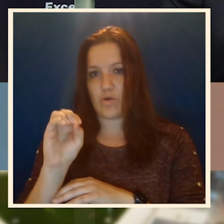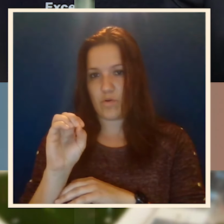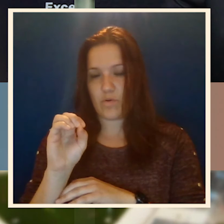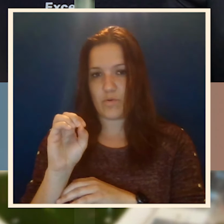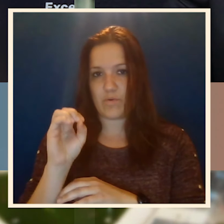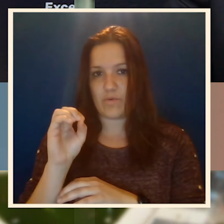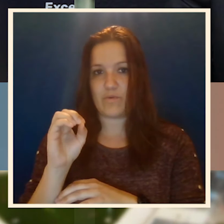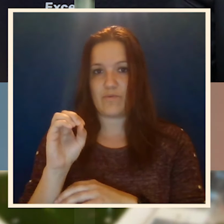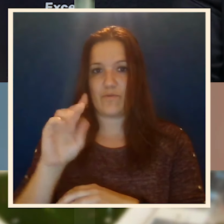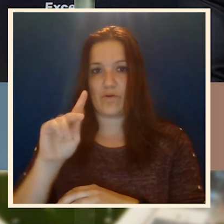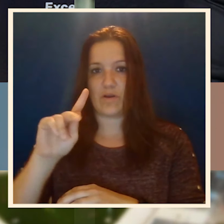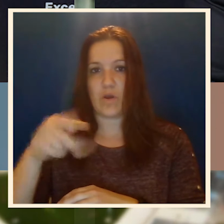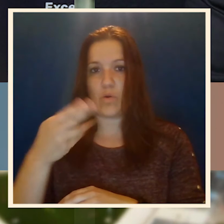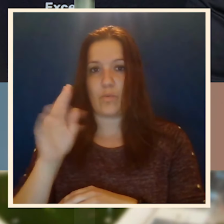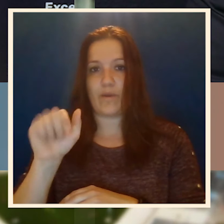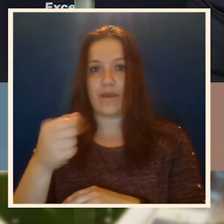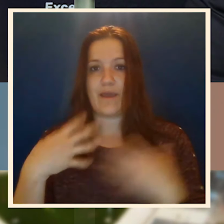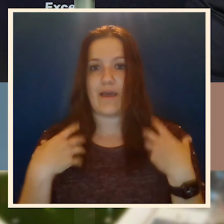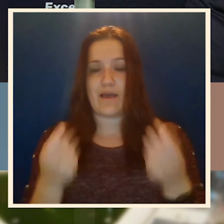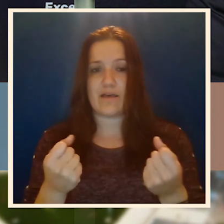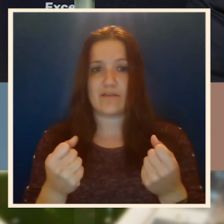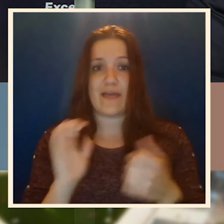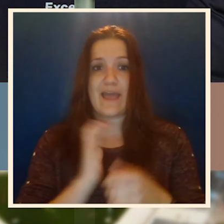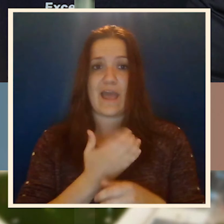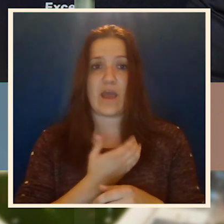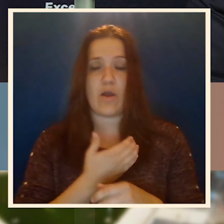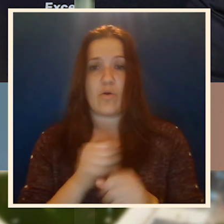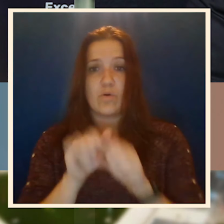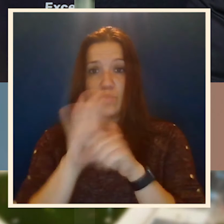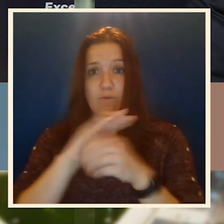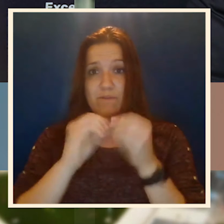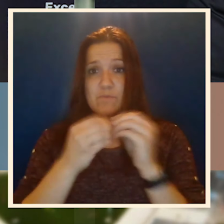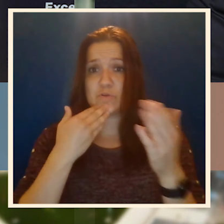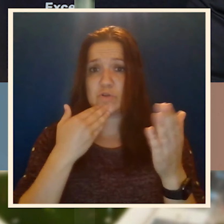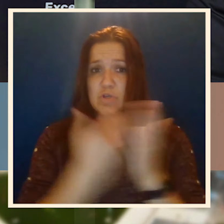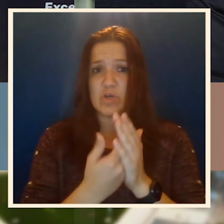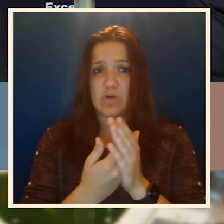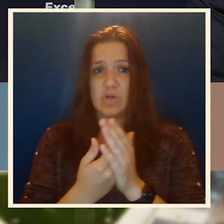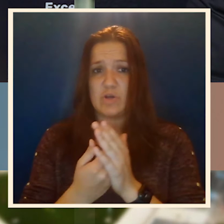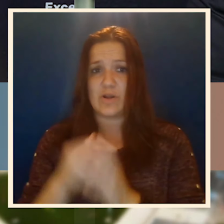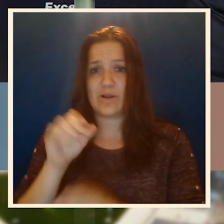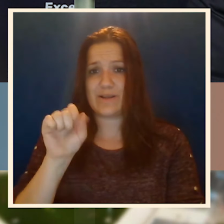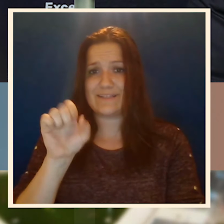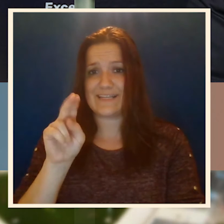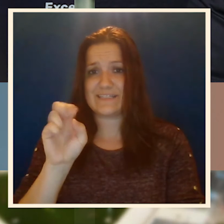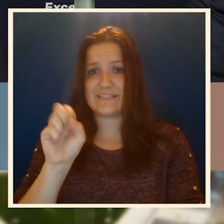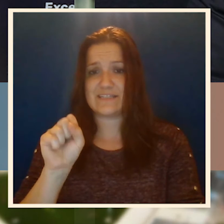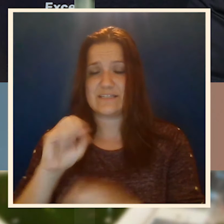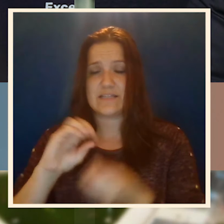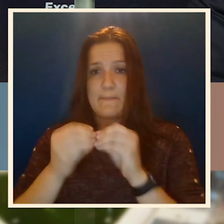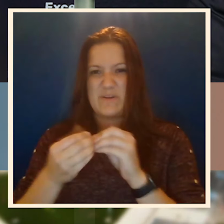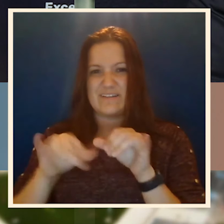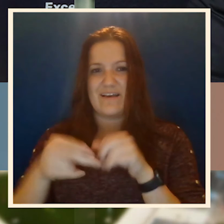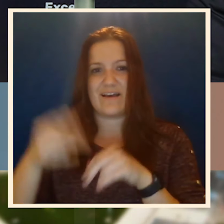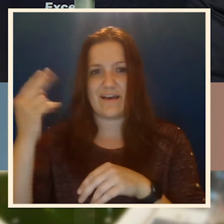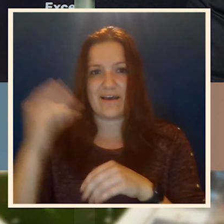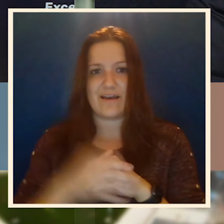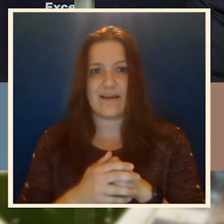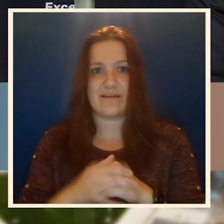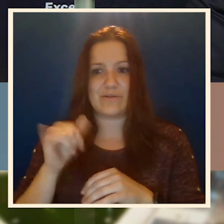Gary Herbst, our CEO for Cahuilla Health. And our COVID numbers are low, our census is still high,